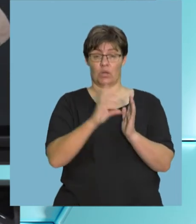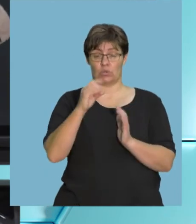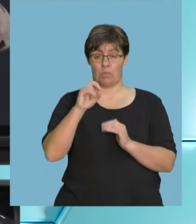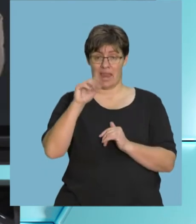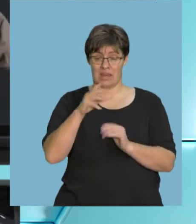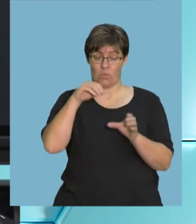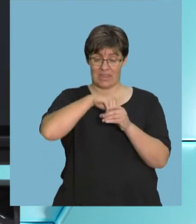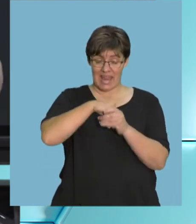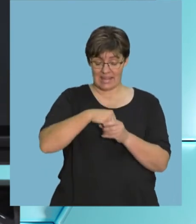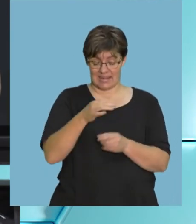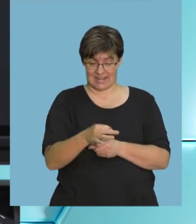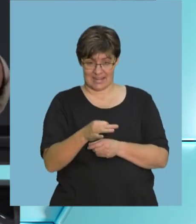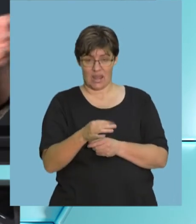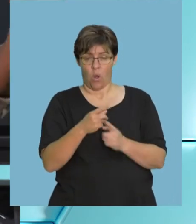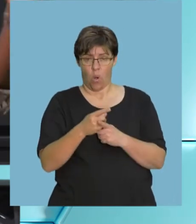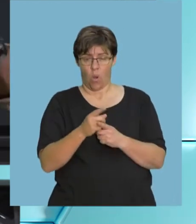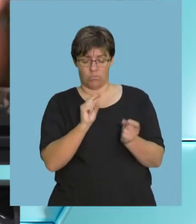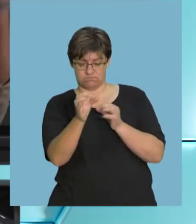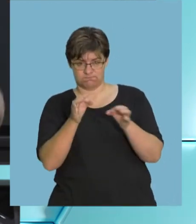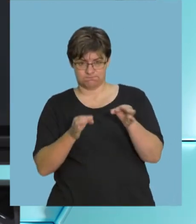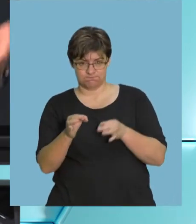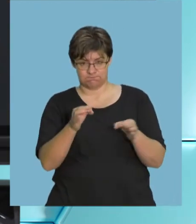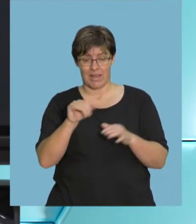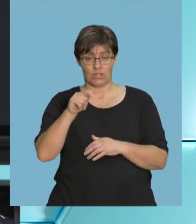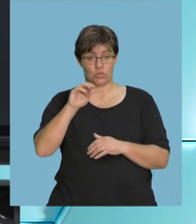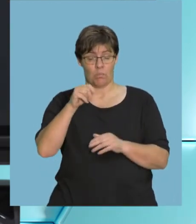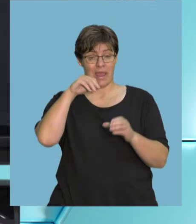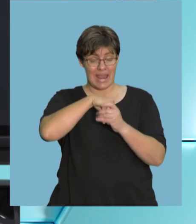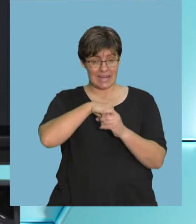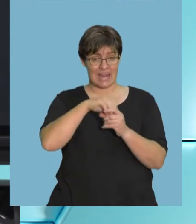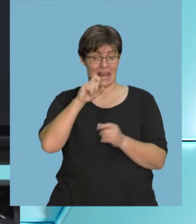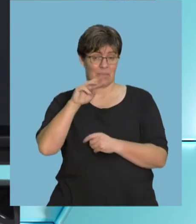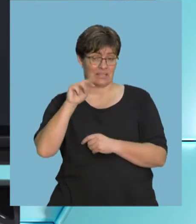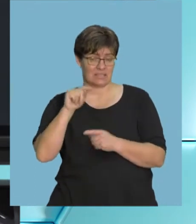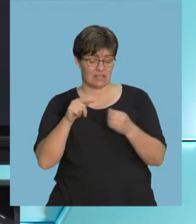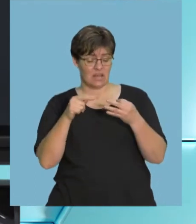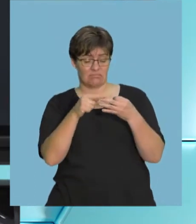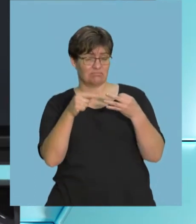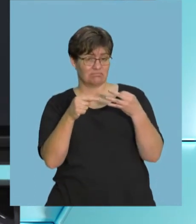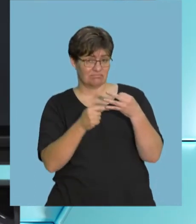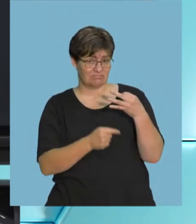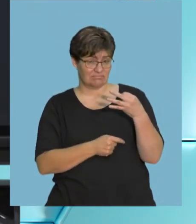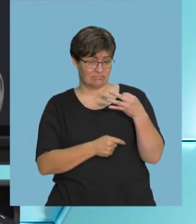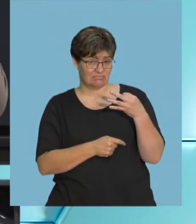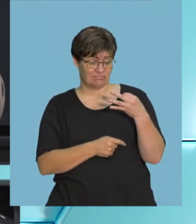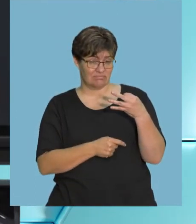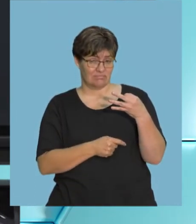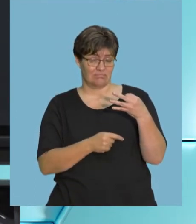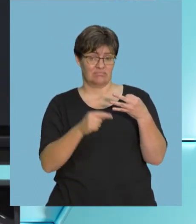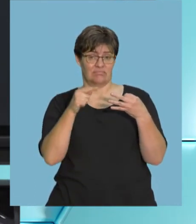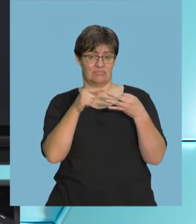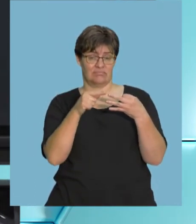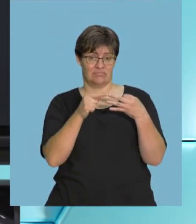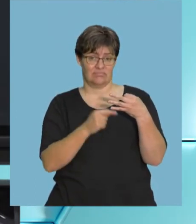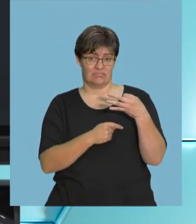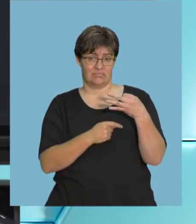domain within an atom or a group of adjacent atoms in an element. And which elements are we talking about here? We're talking about those 3